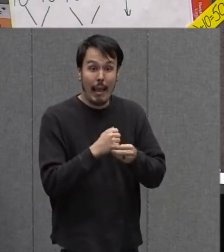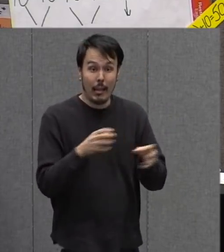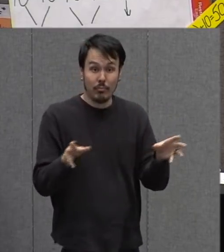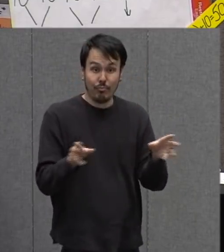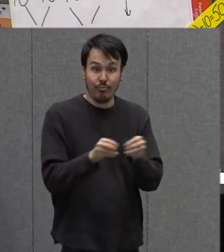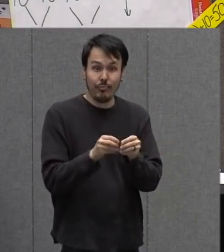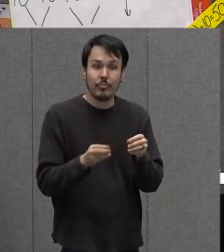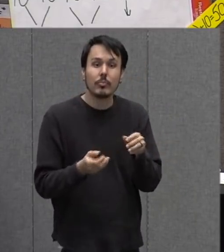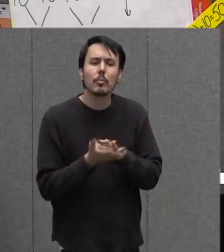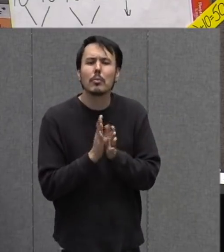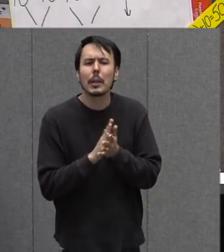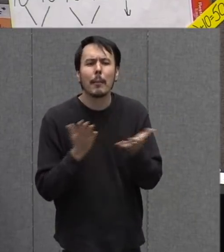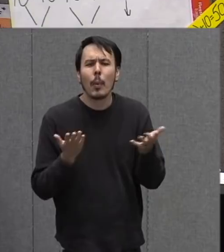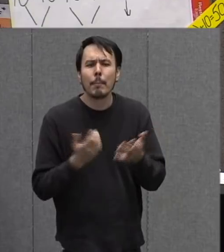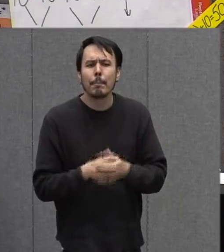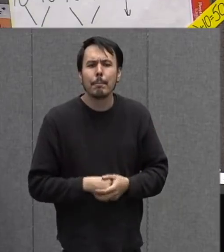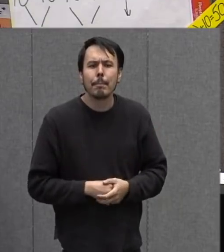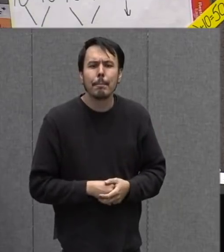how much do I have?